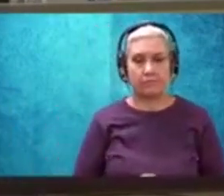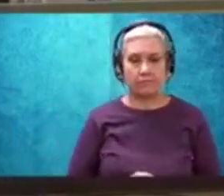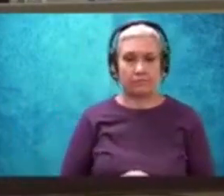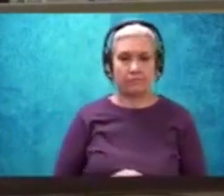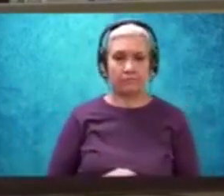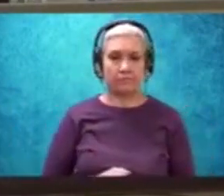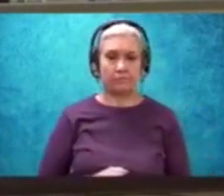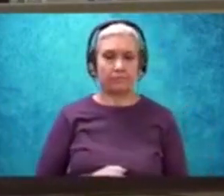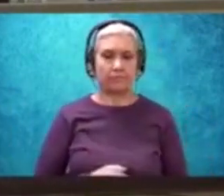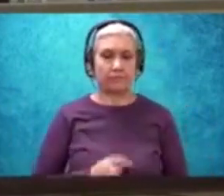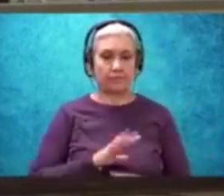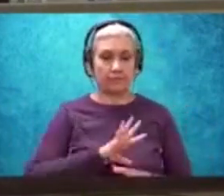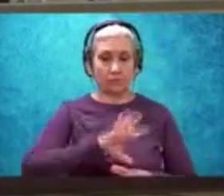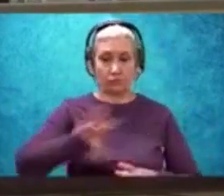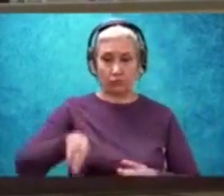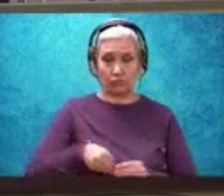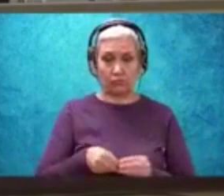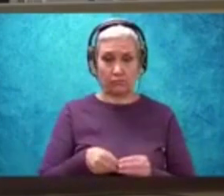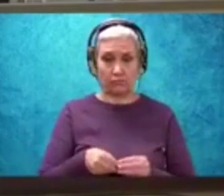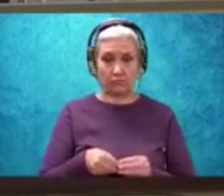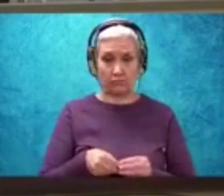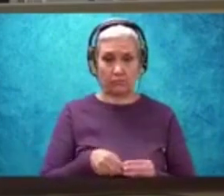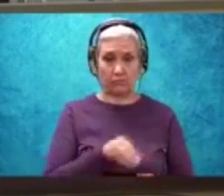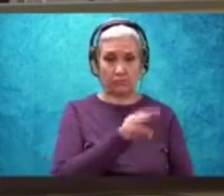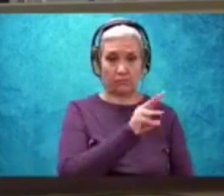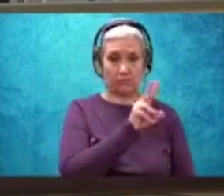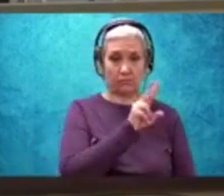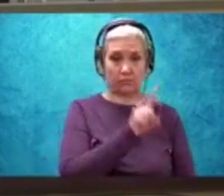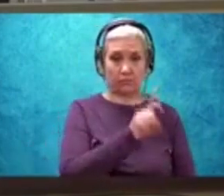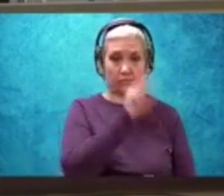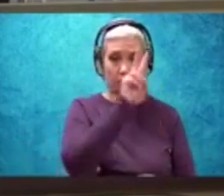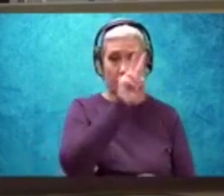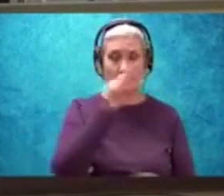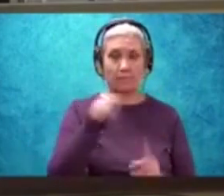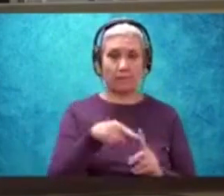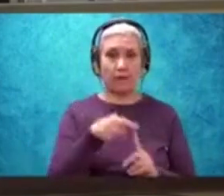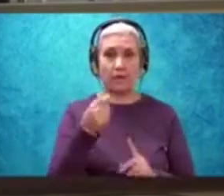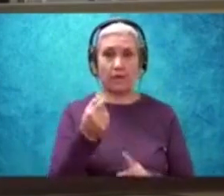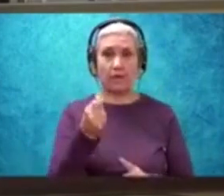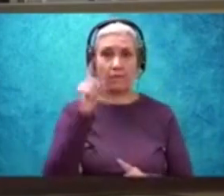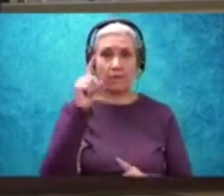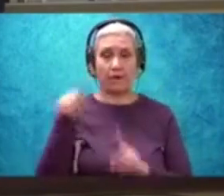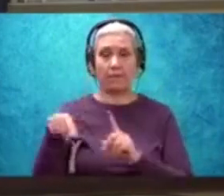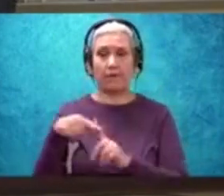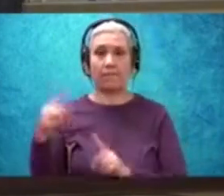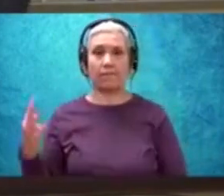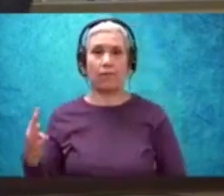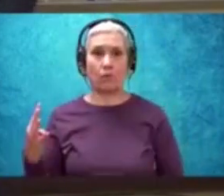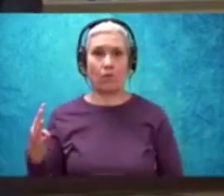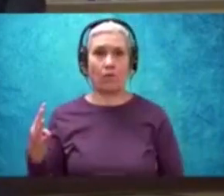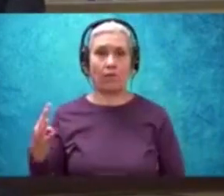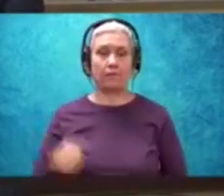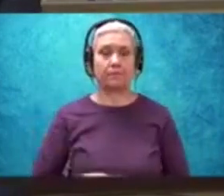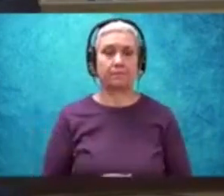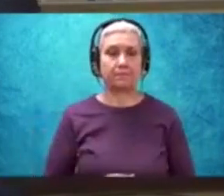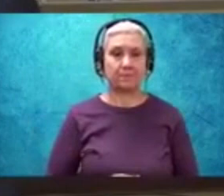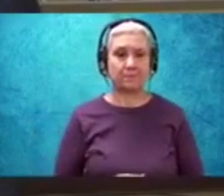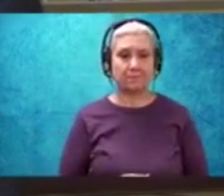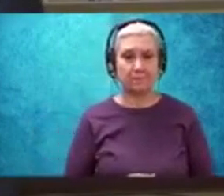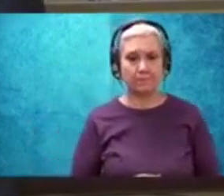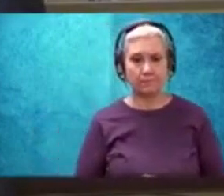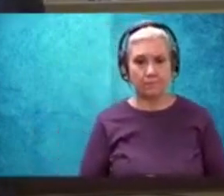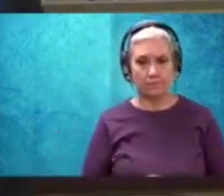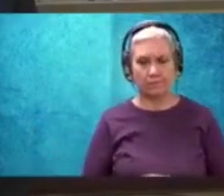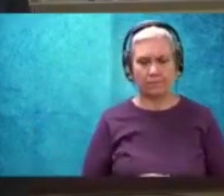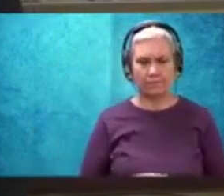And our total area is represented by 6x squared plus 11x plus 4. The last relationship I want you thinking about in